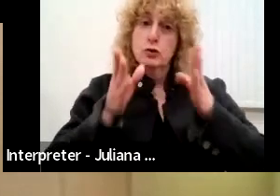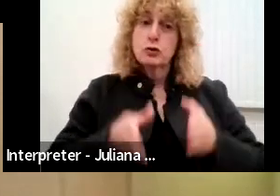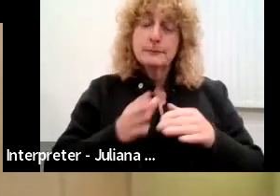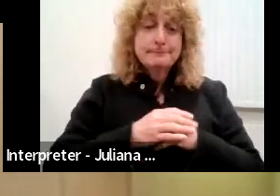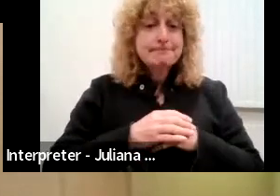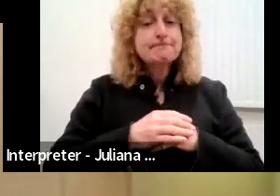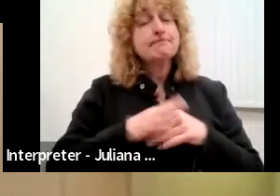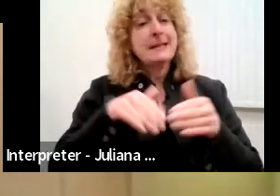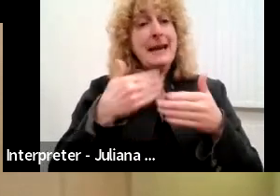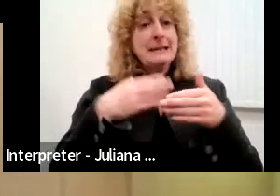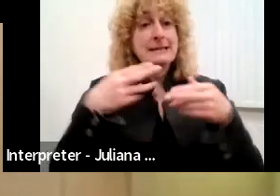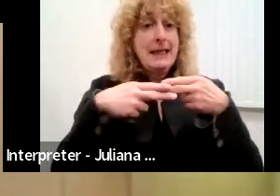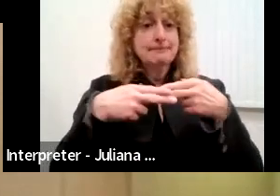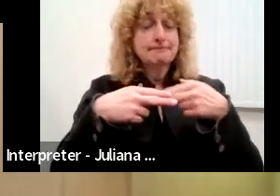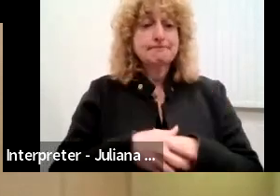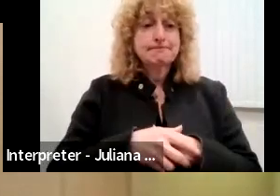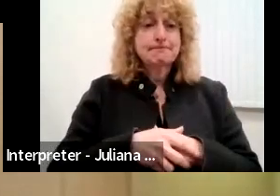Next slide, please.